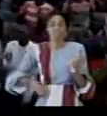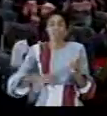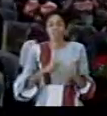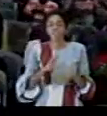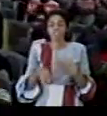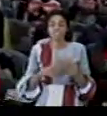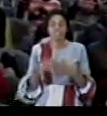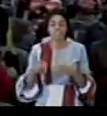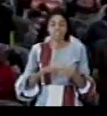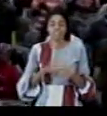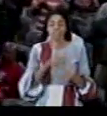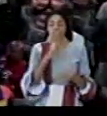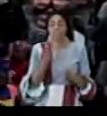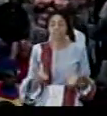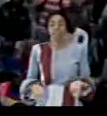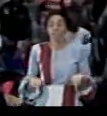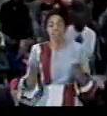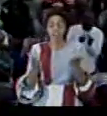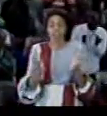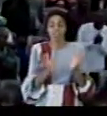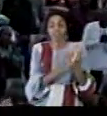praise the Lord. Praise the Lord. All the nation